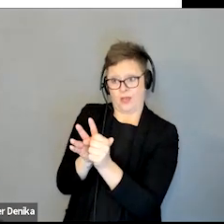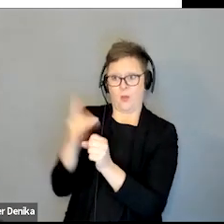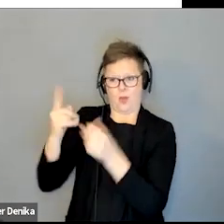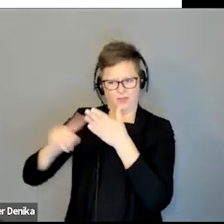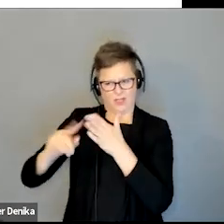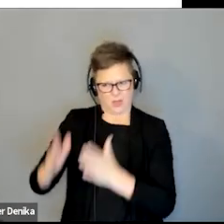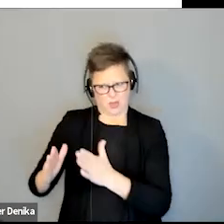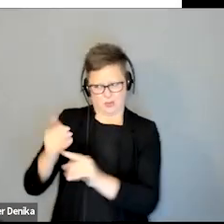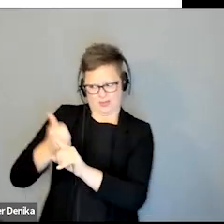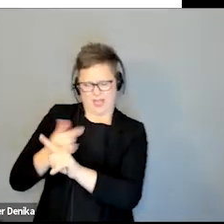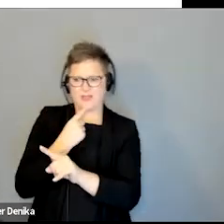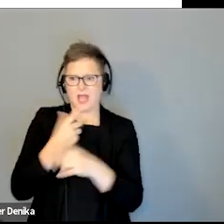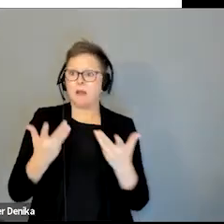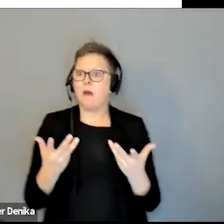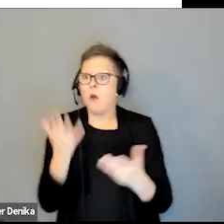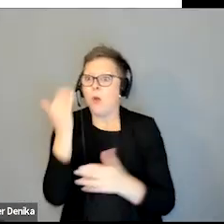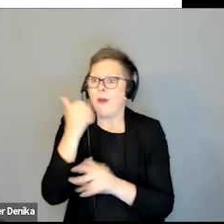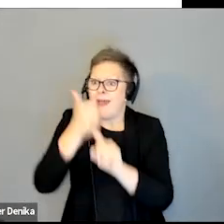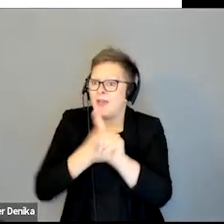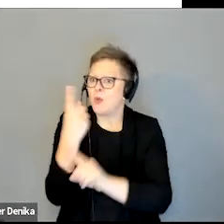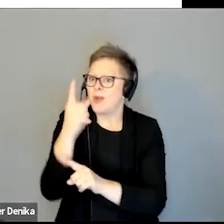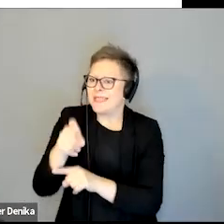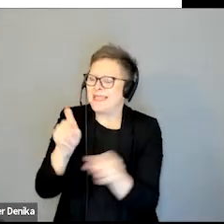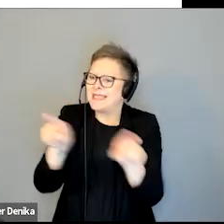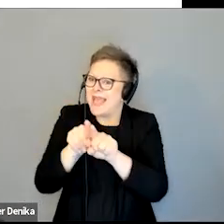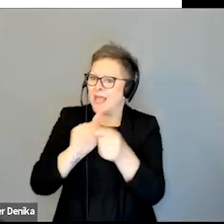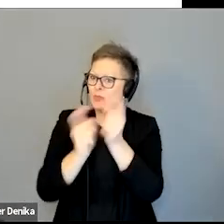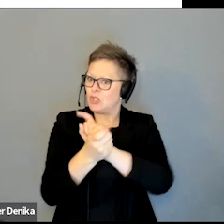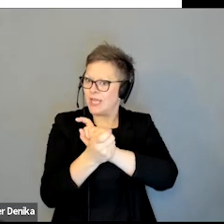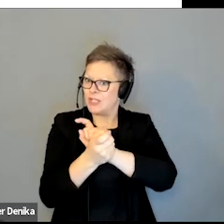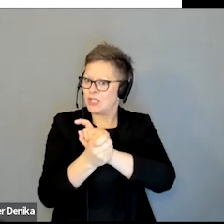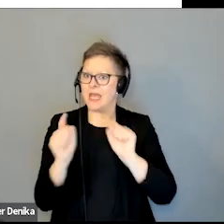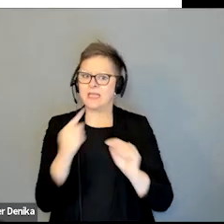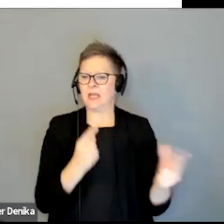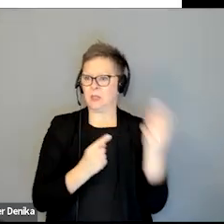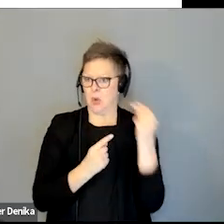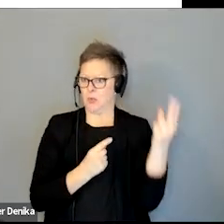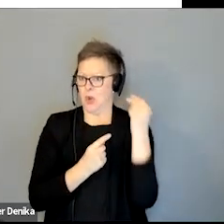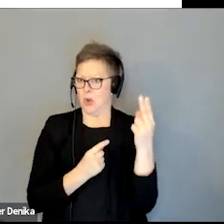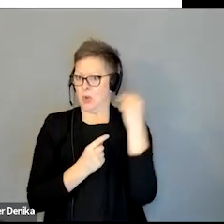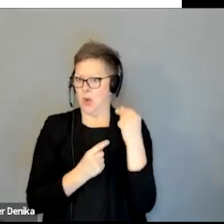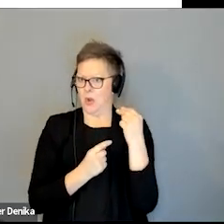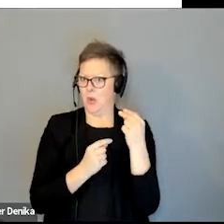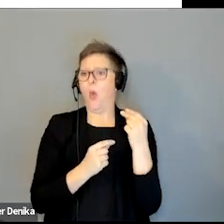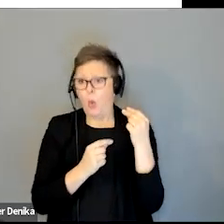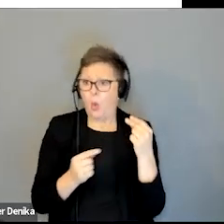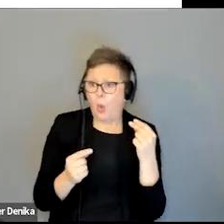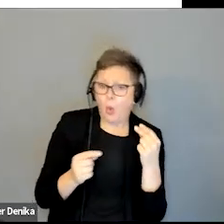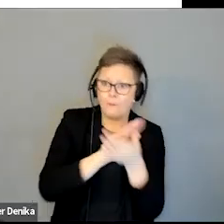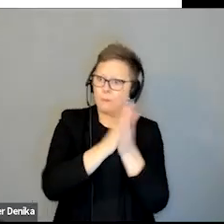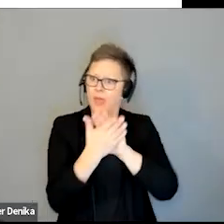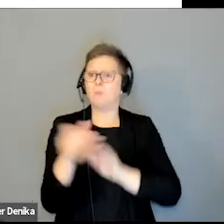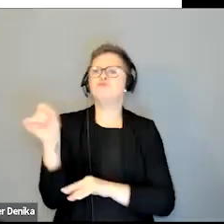explained, quote, because everyone needed these changes, the historical hard nose quickly turned into, we could make that happen, a